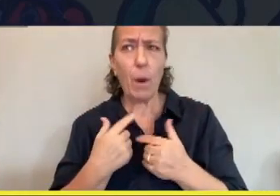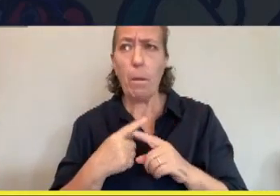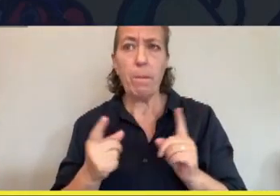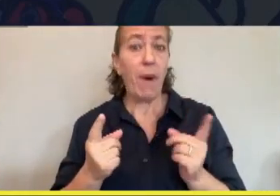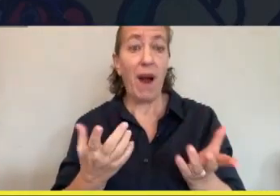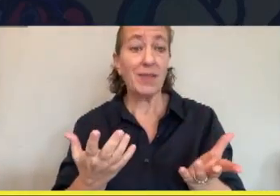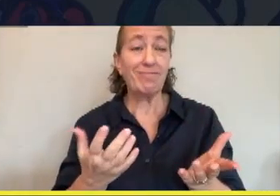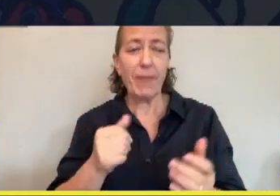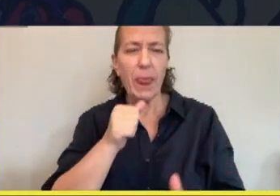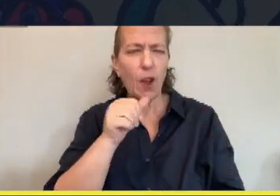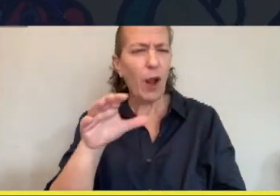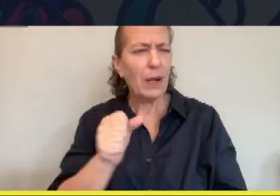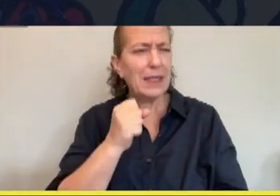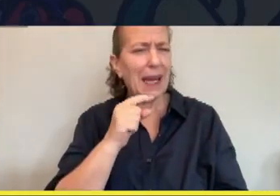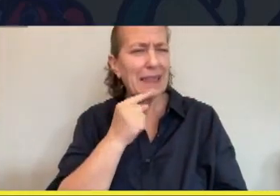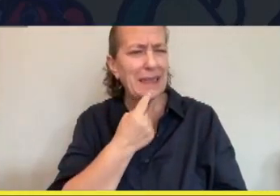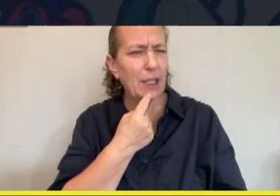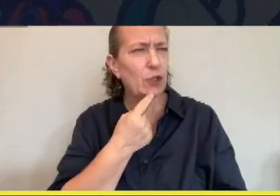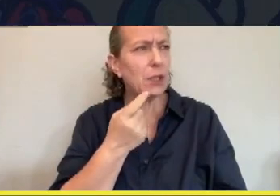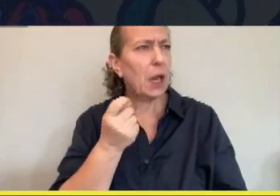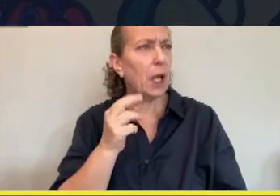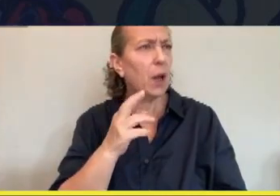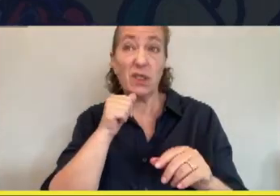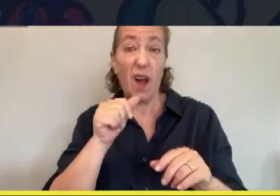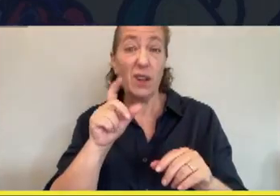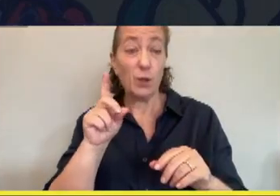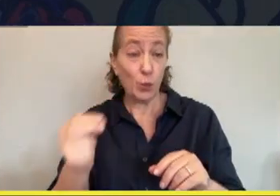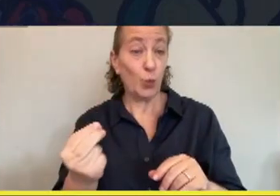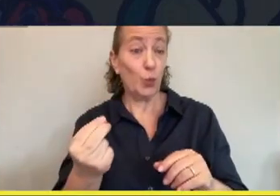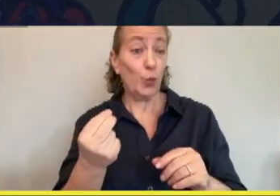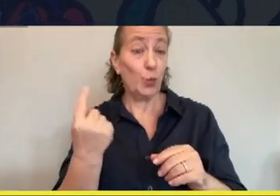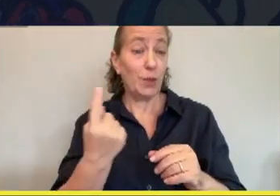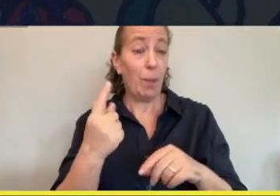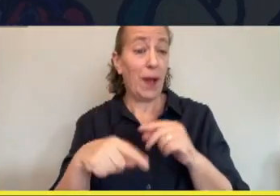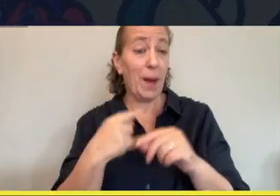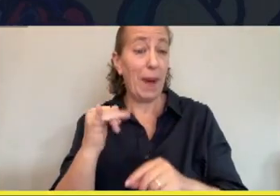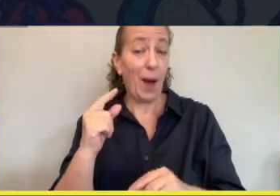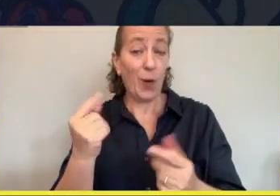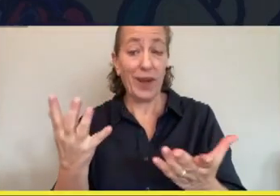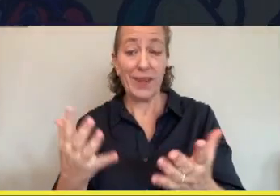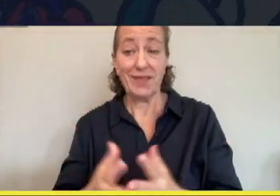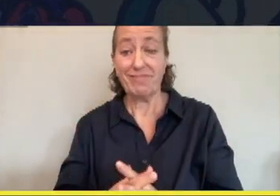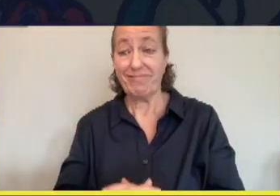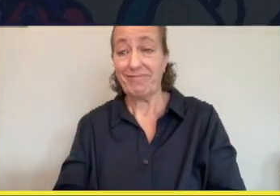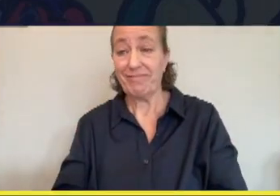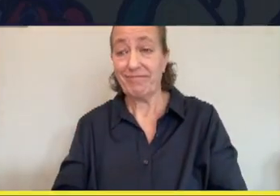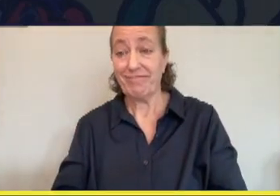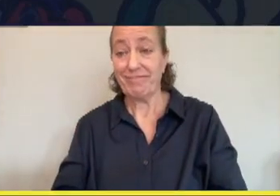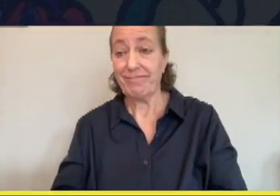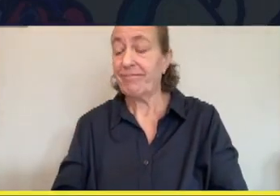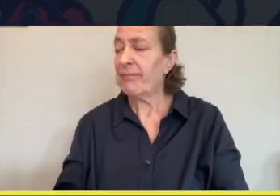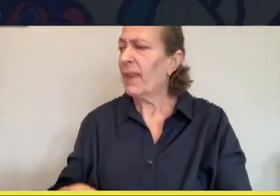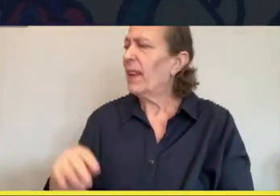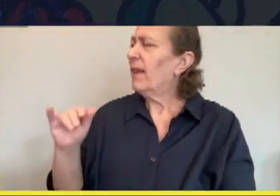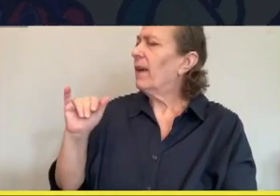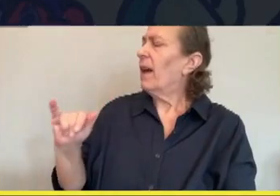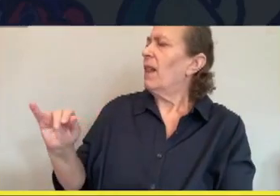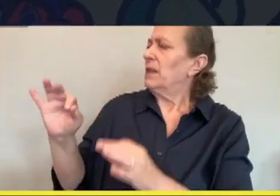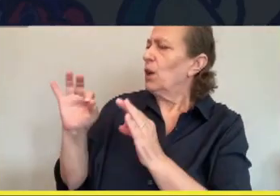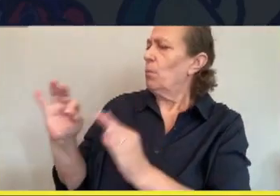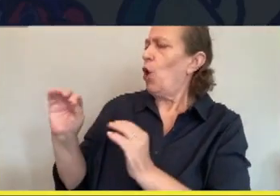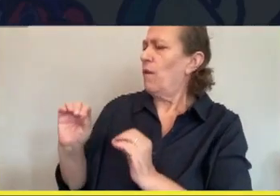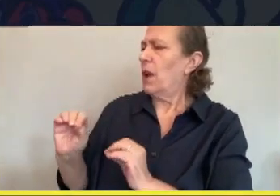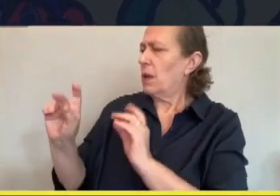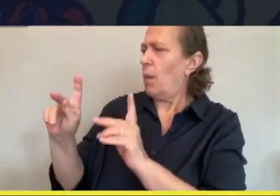seriously or, taken up to do something about them. Well, that's a perfect opportunity to turn to Dr. Anjali